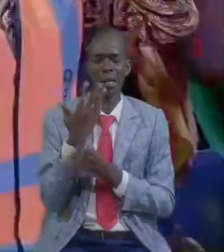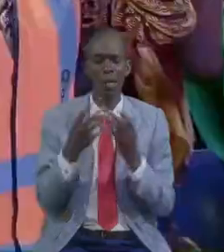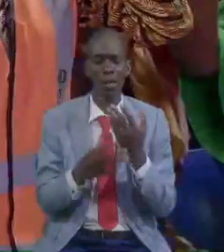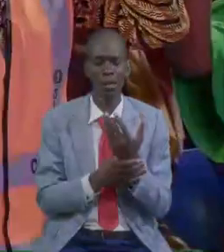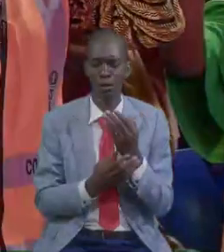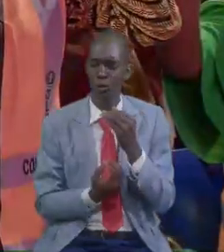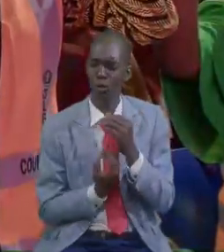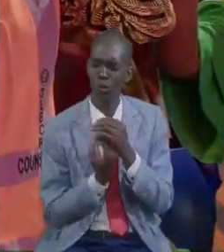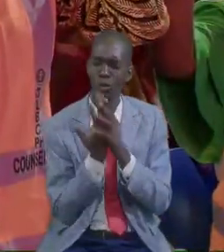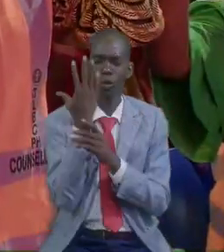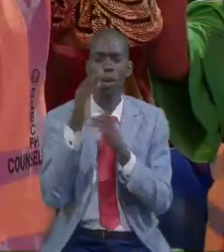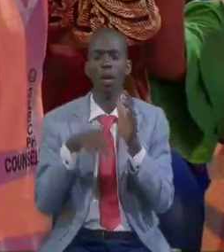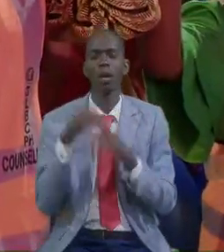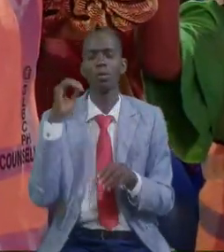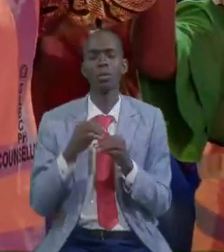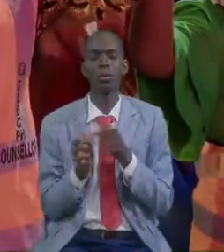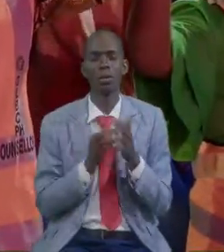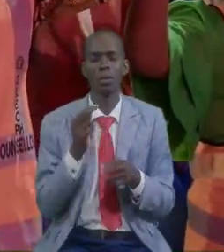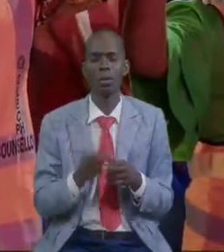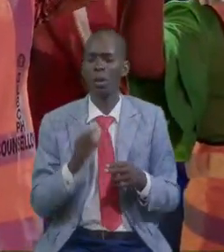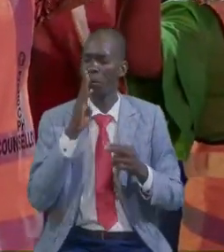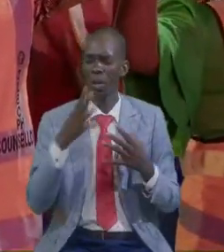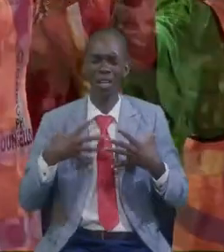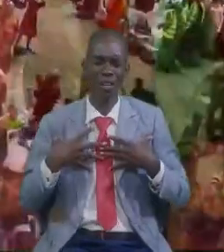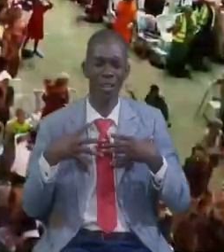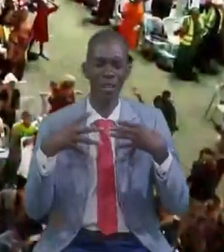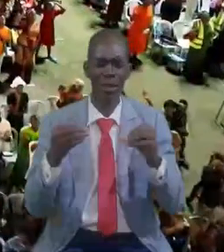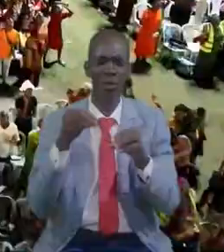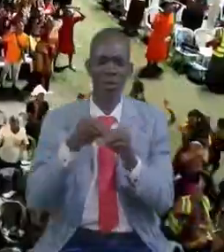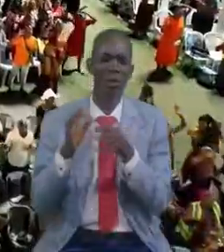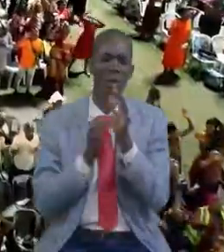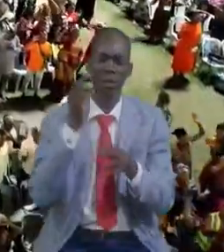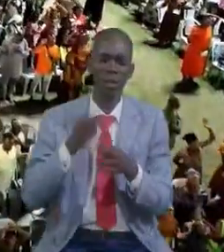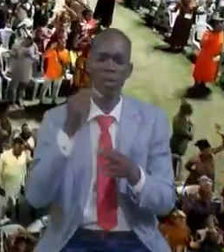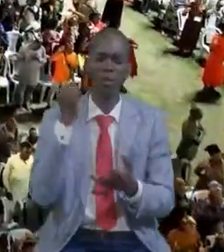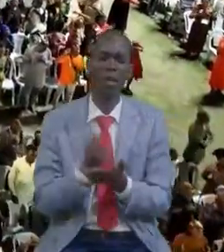out. Be healed in Jesus' name.